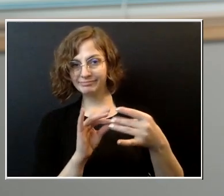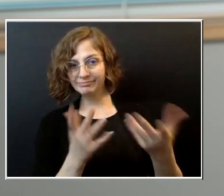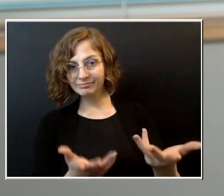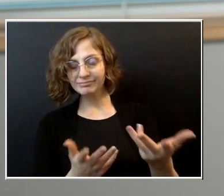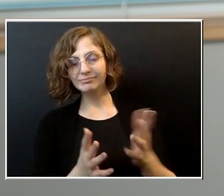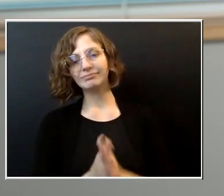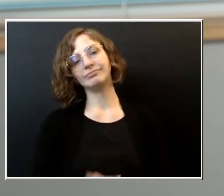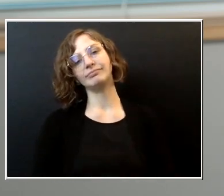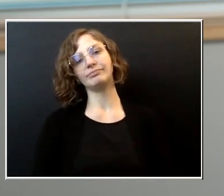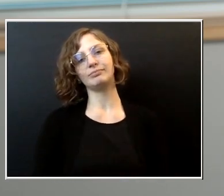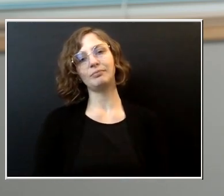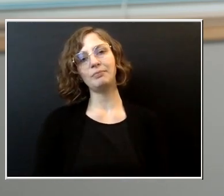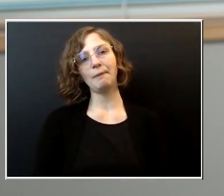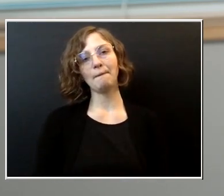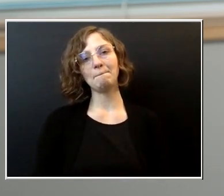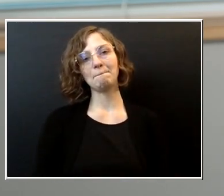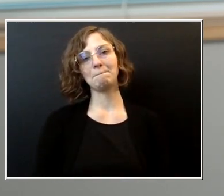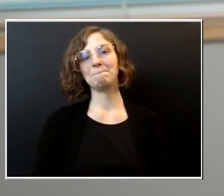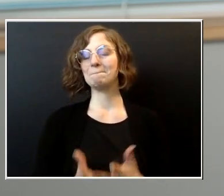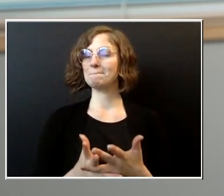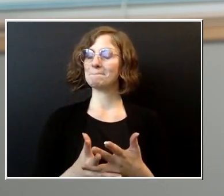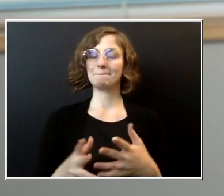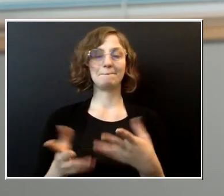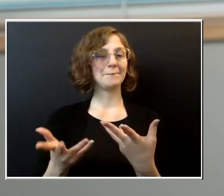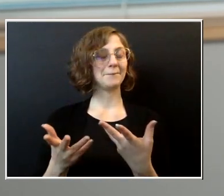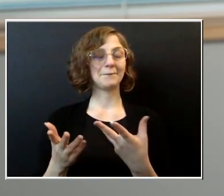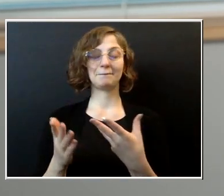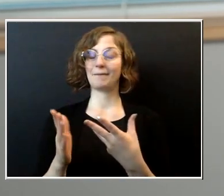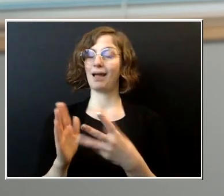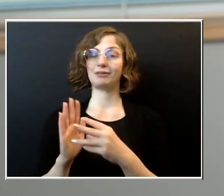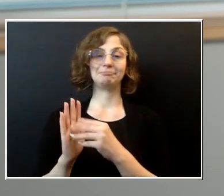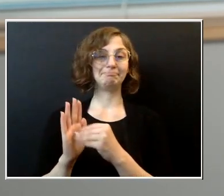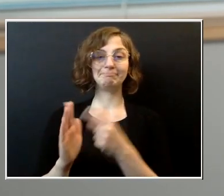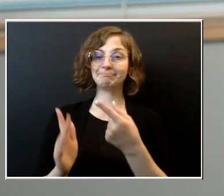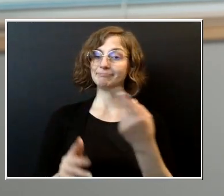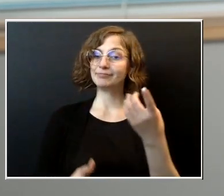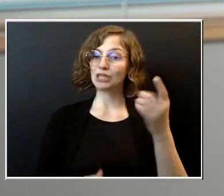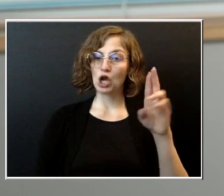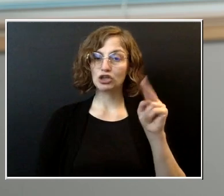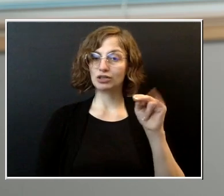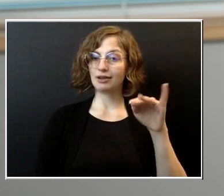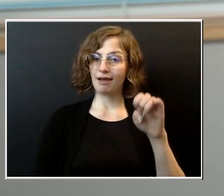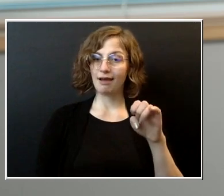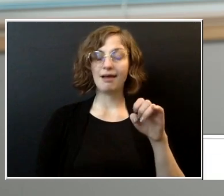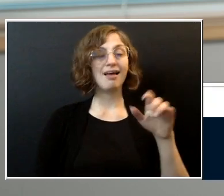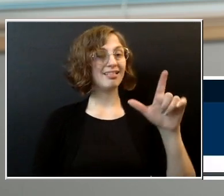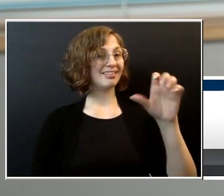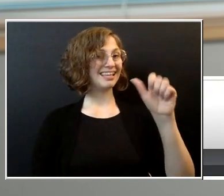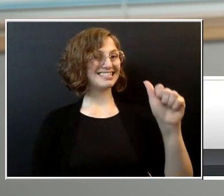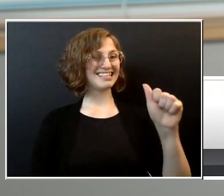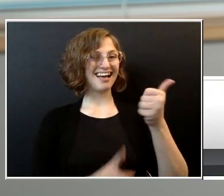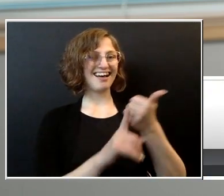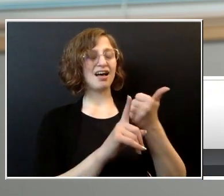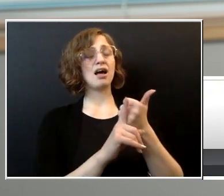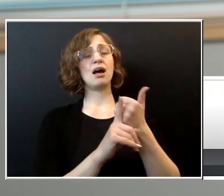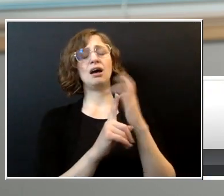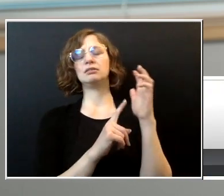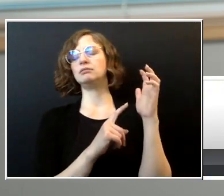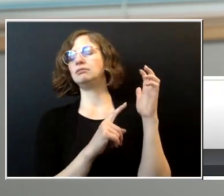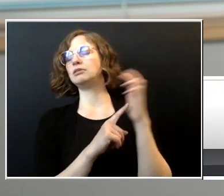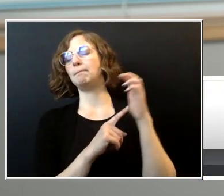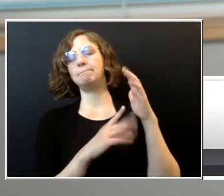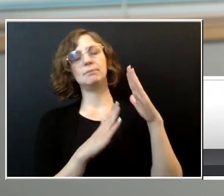I have to echo what Dr. Nye said, in that Lisa was a dream patient because she was engaged, she was aware,